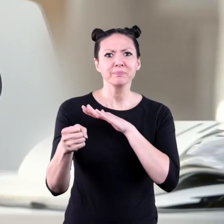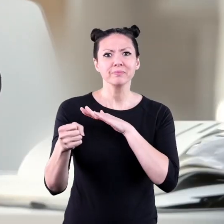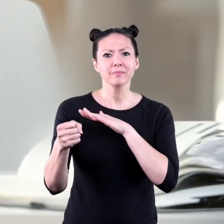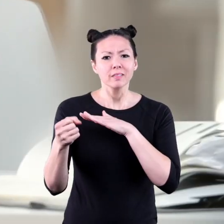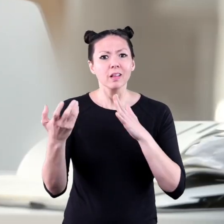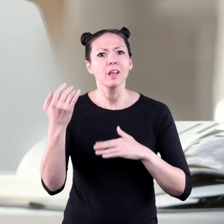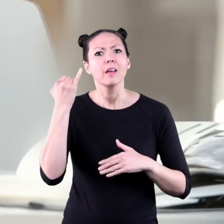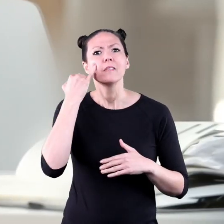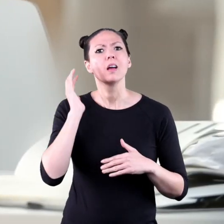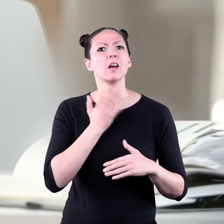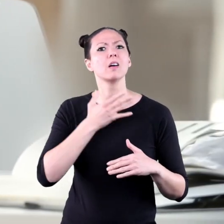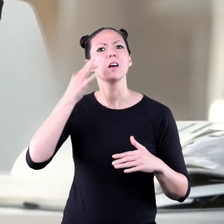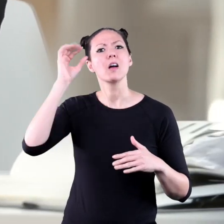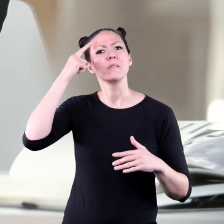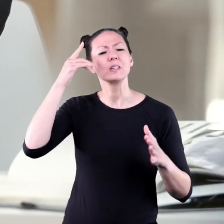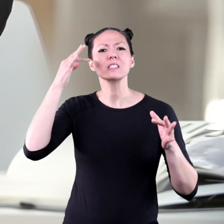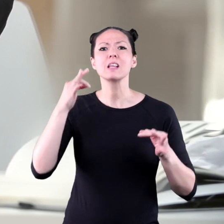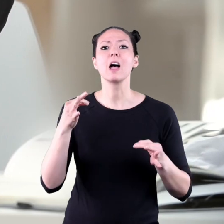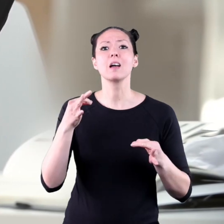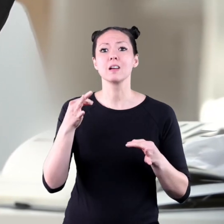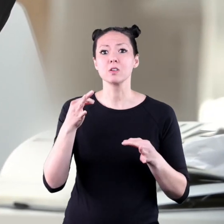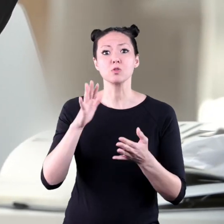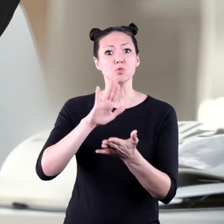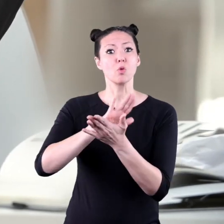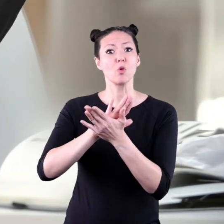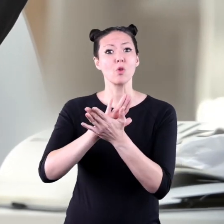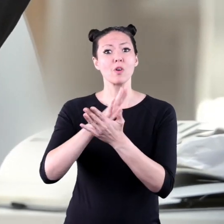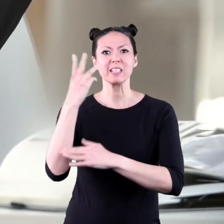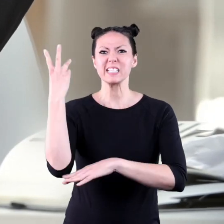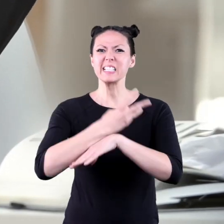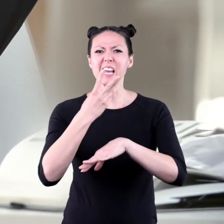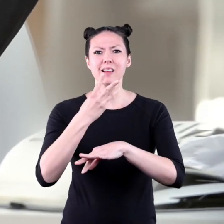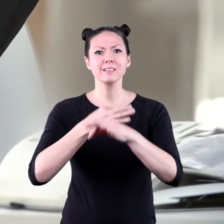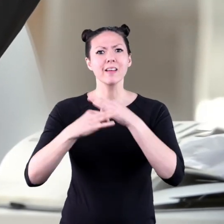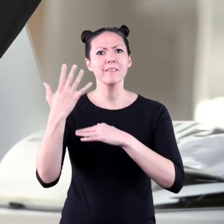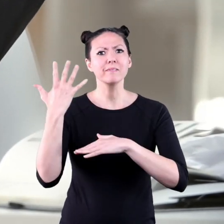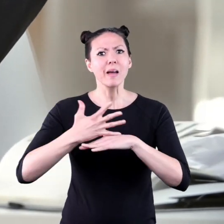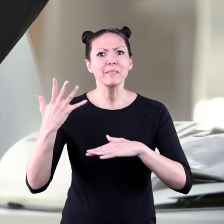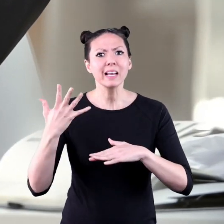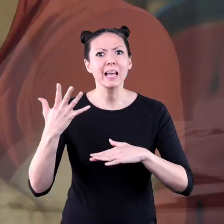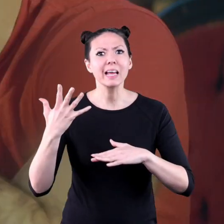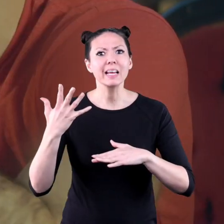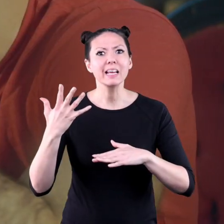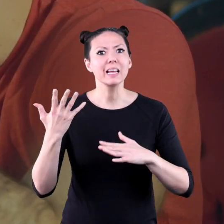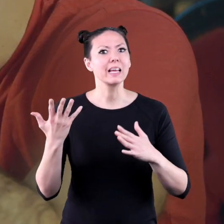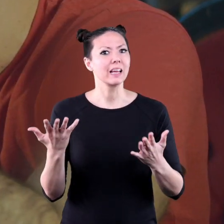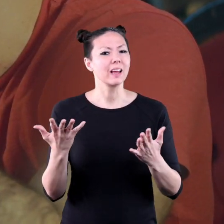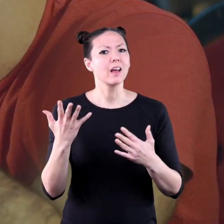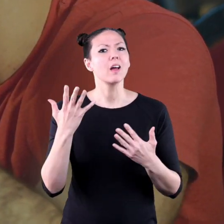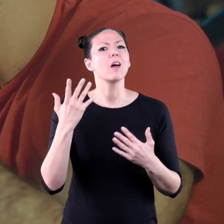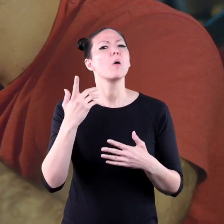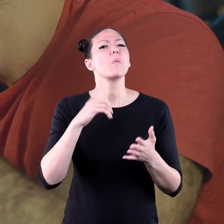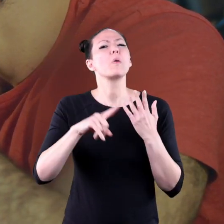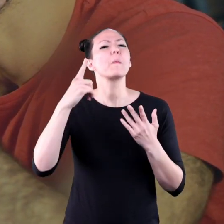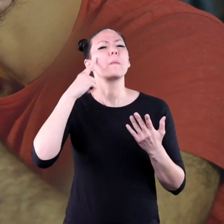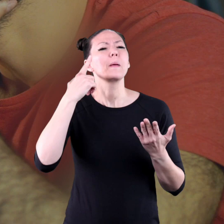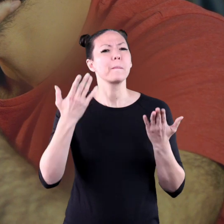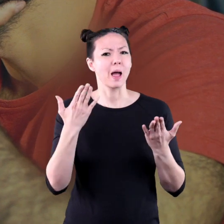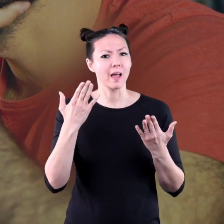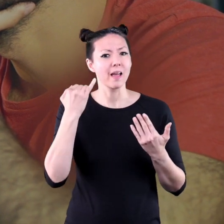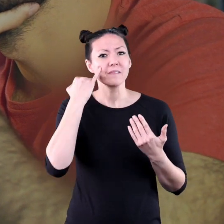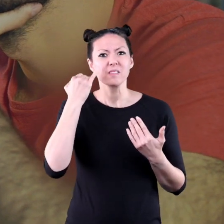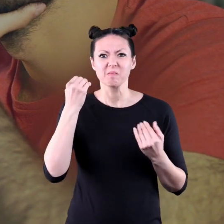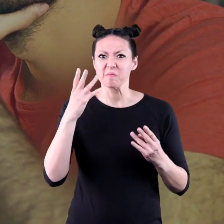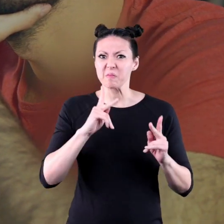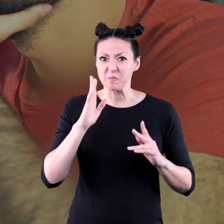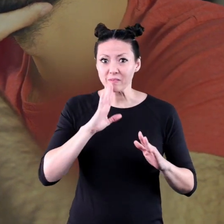Or what if the government decided to make school 6 days a week instead of 5? Do you think there might be a lot of frustrated